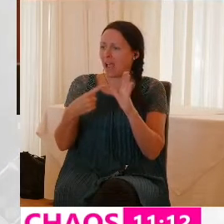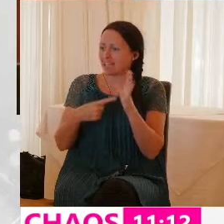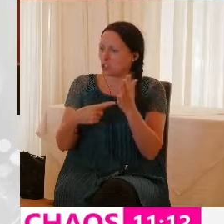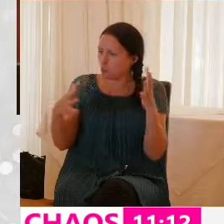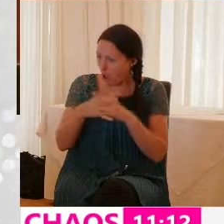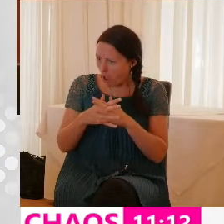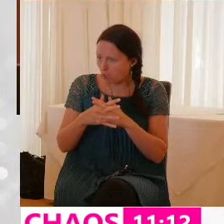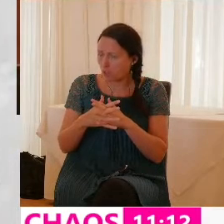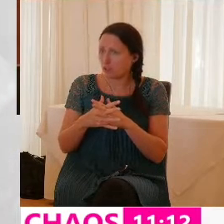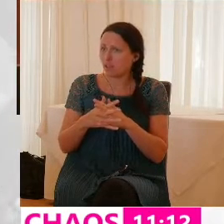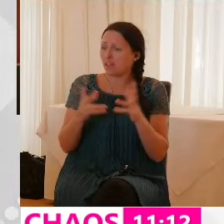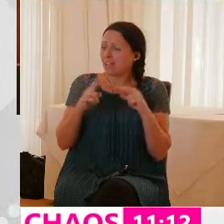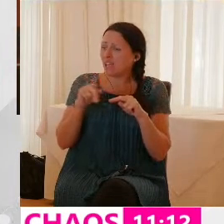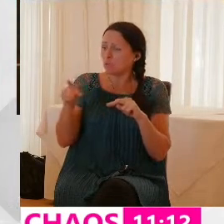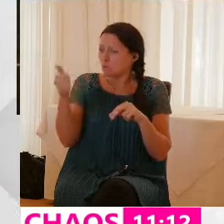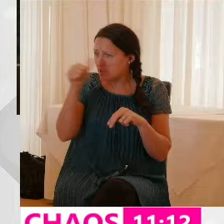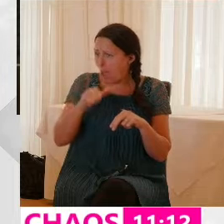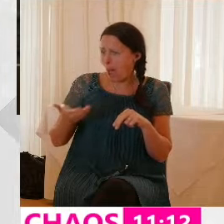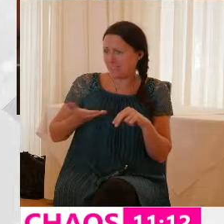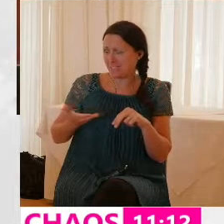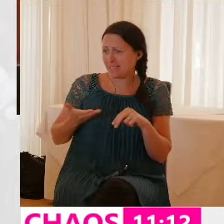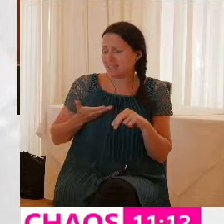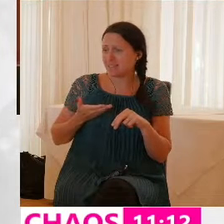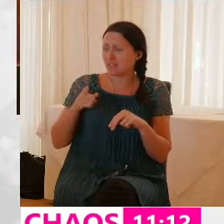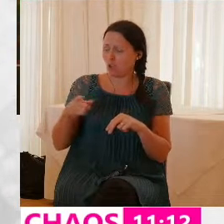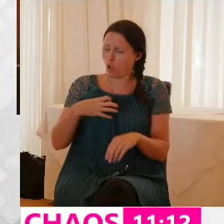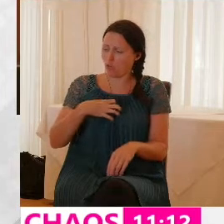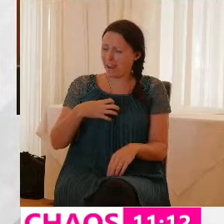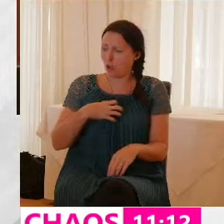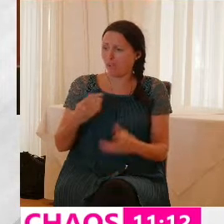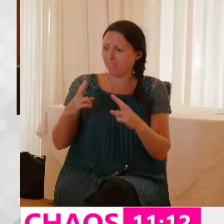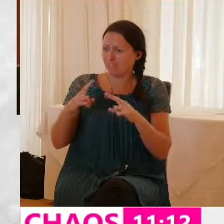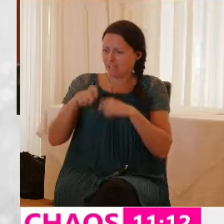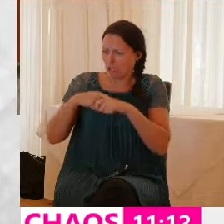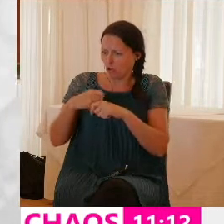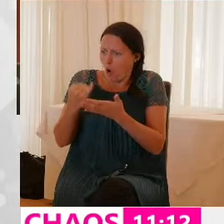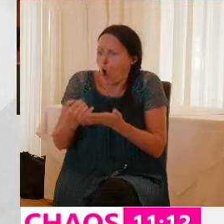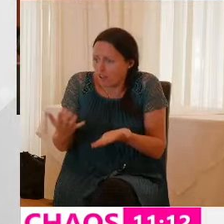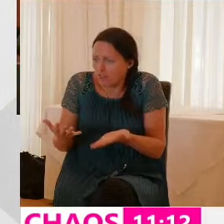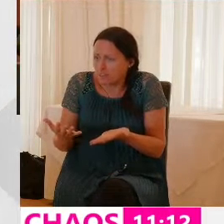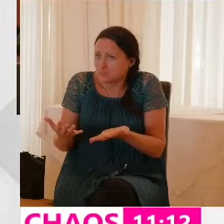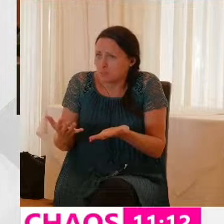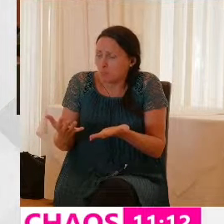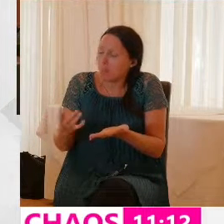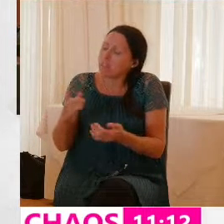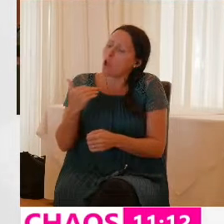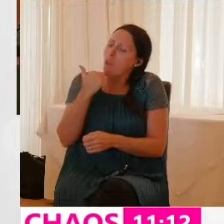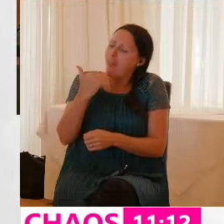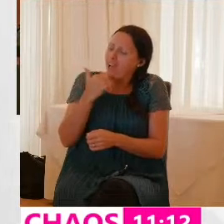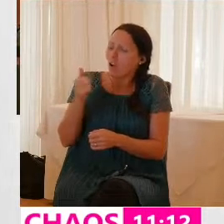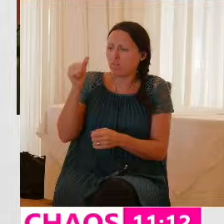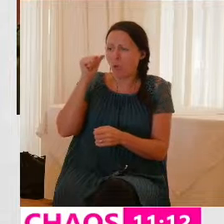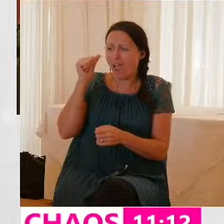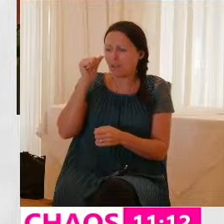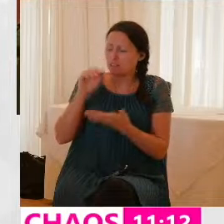business and I'm afraid of wrongdoings. So the lack of awareness leads to fear